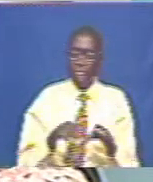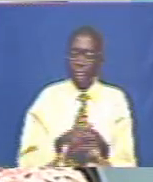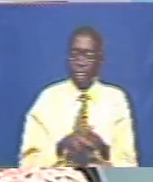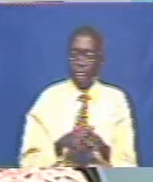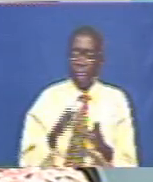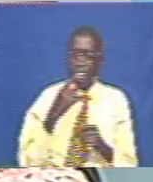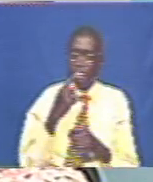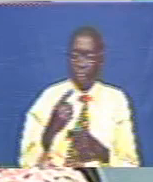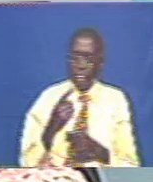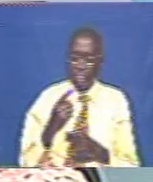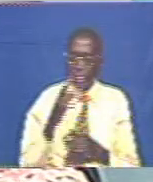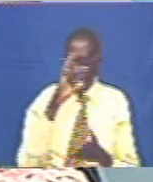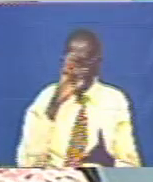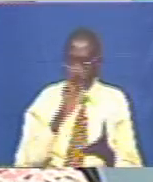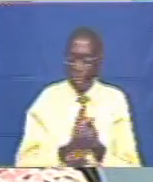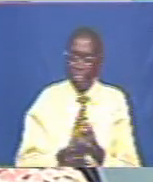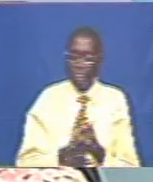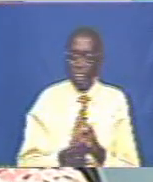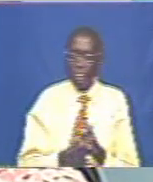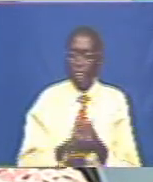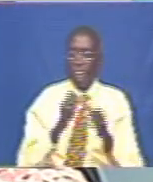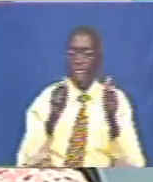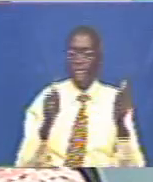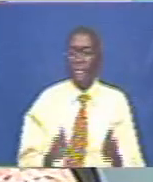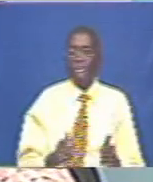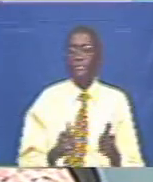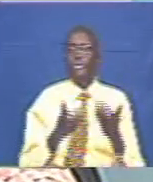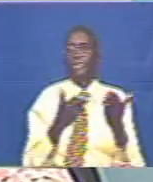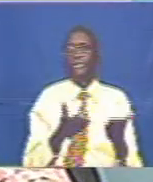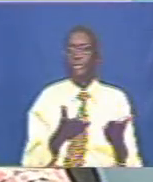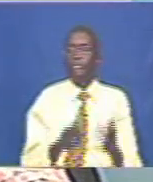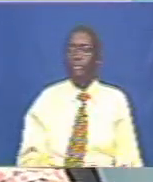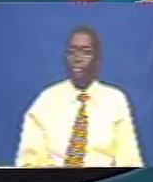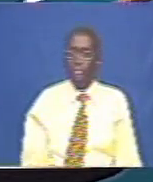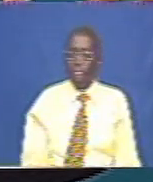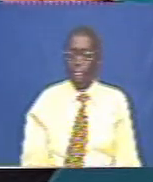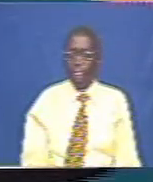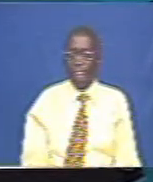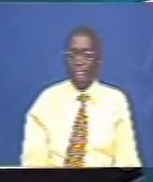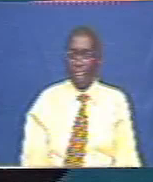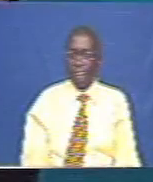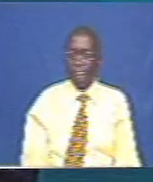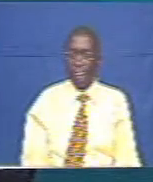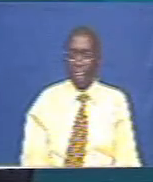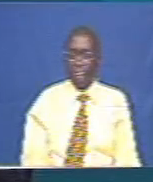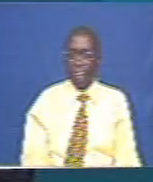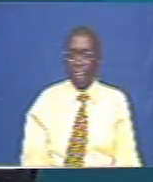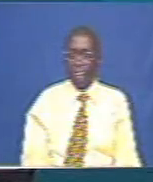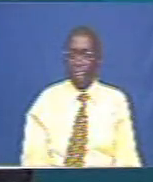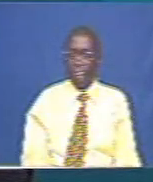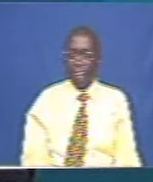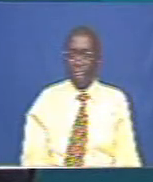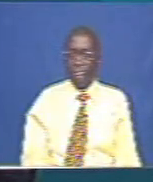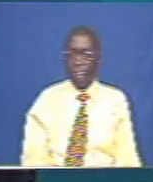want to believe that we are not lacking in the system. And you are not lacking in the system. Yes. Gentlemen, I mean, we have to, and of course,